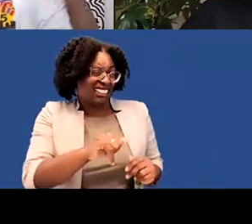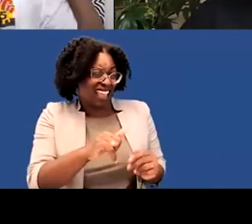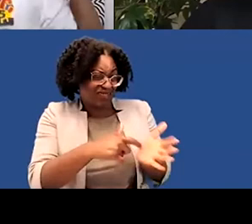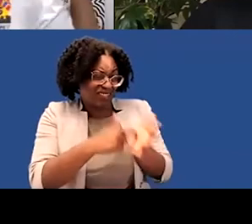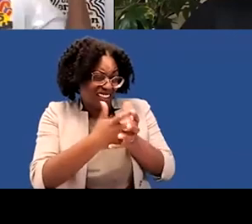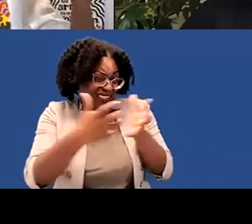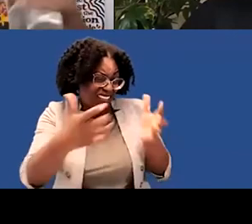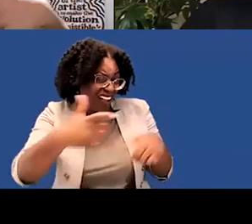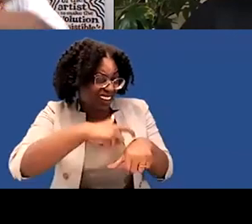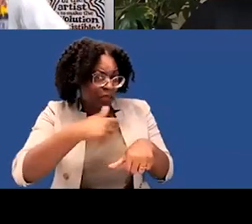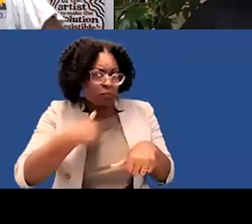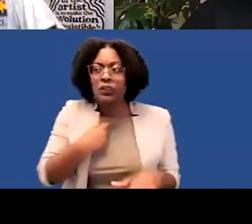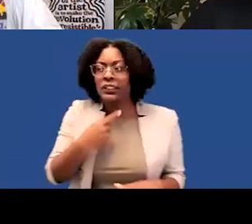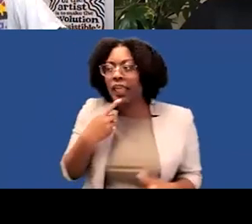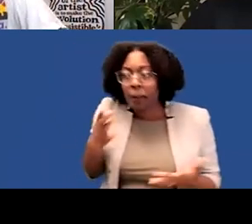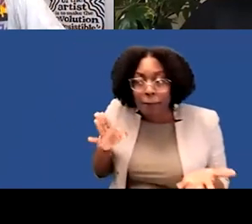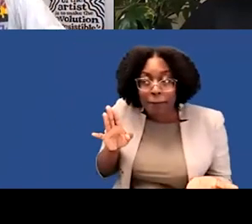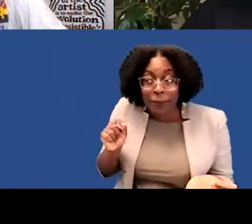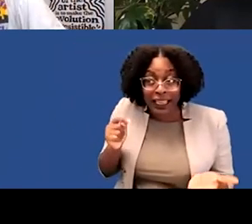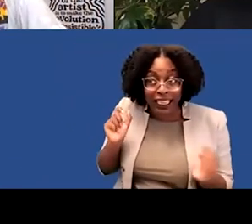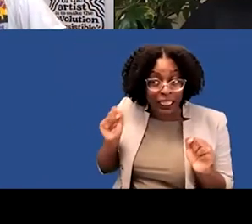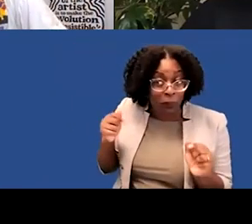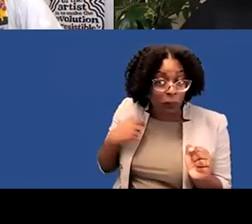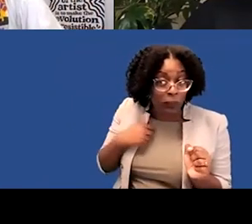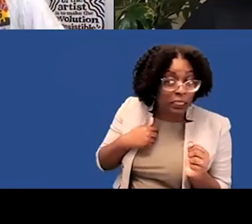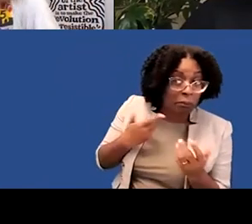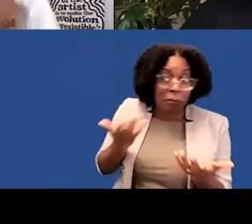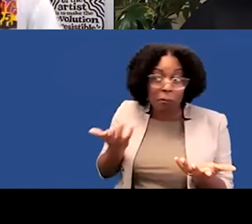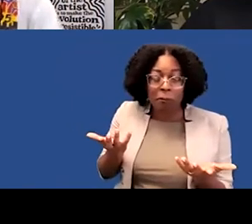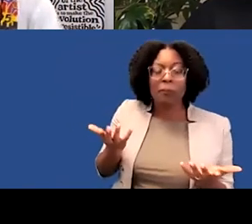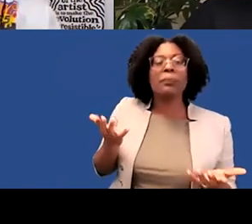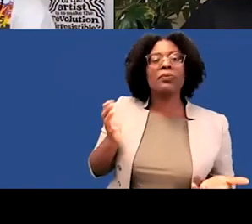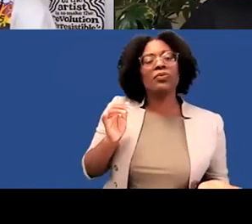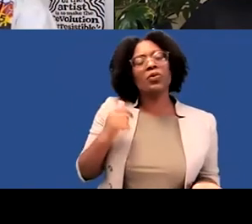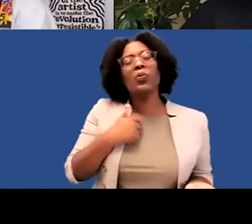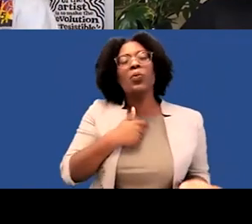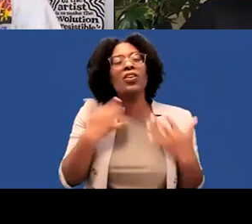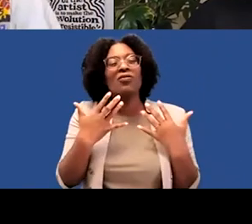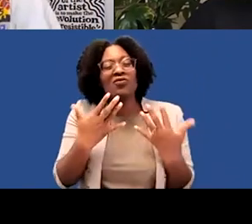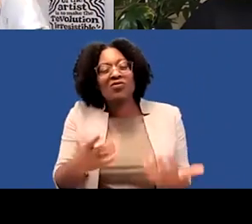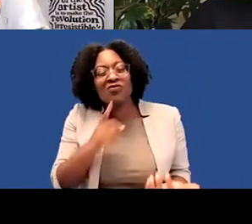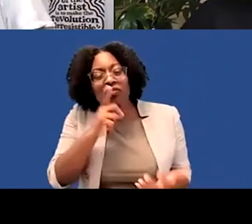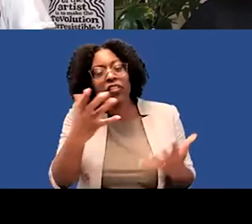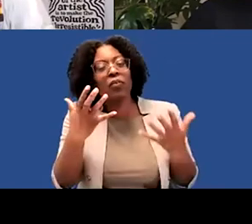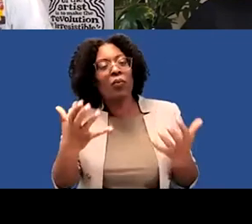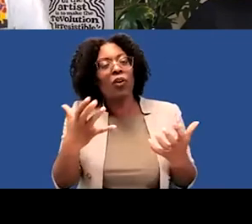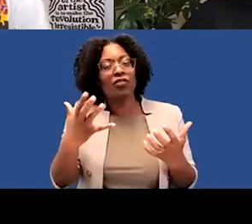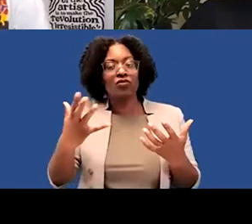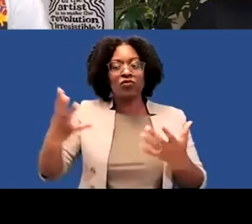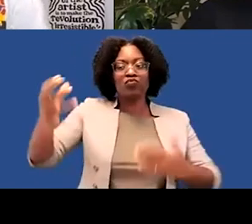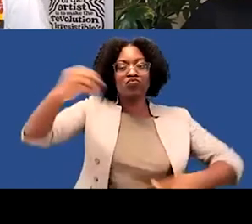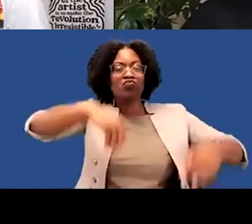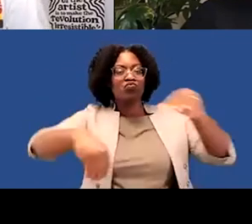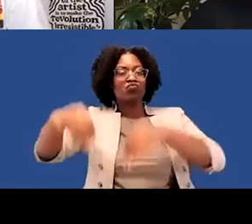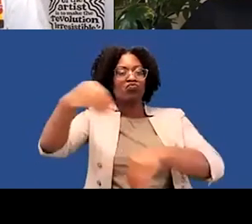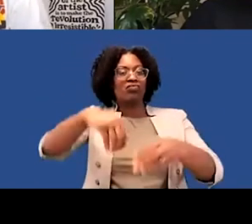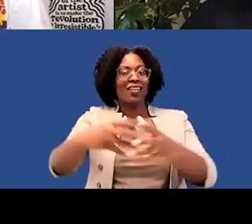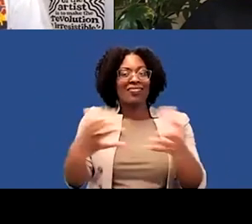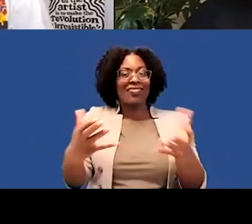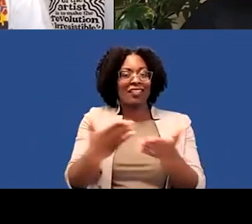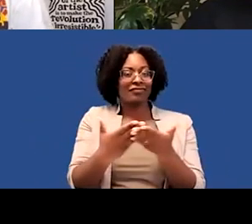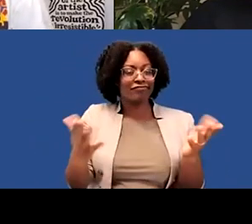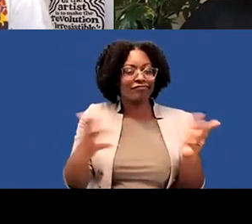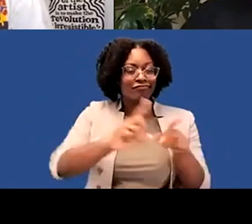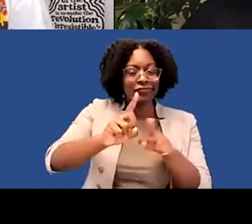knew that we wanted it to be just one of the most dynamic things on a shelf. But also I think it speaks to the works that we were drawn to as well. Like I'm such a